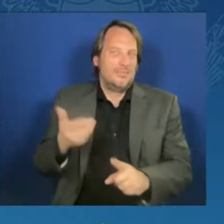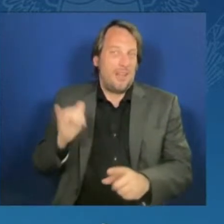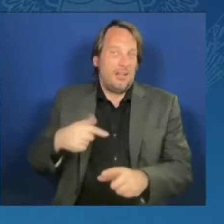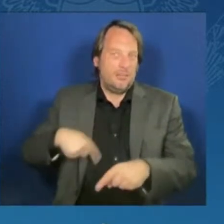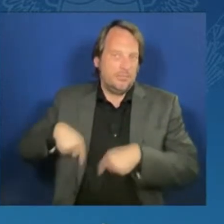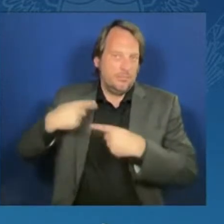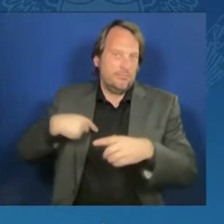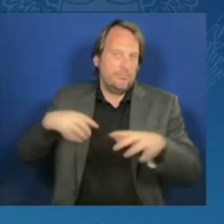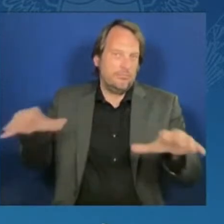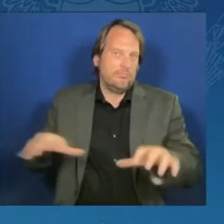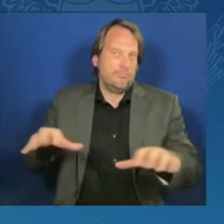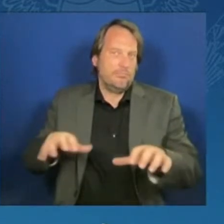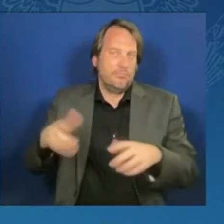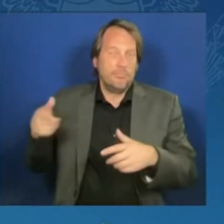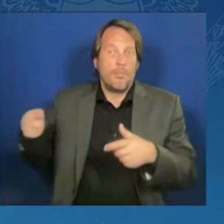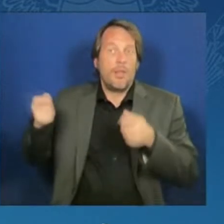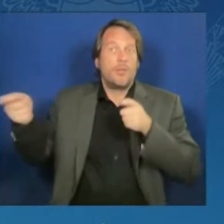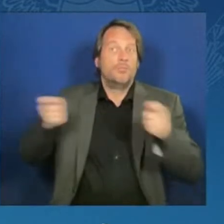of people with federal